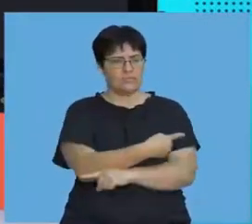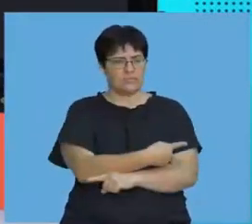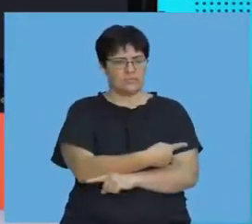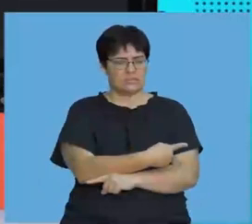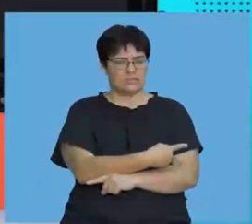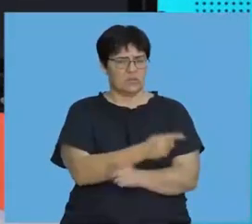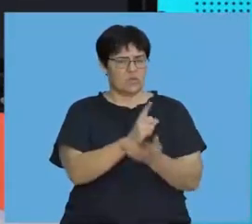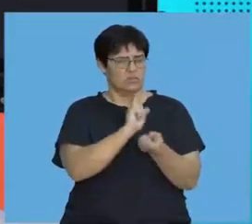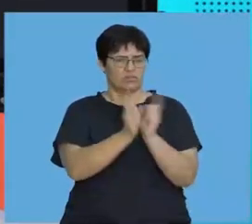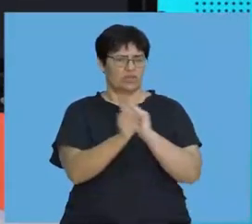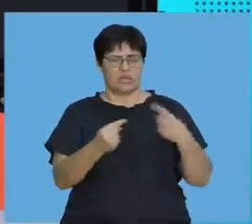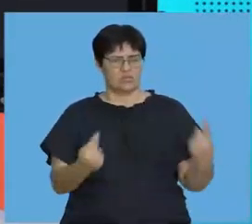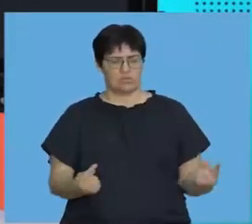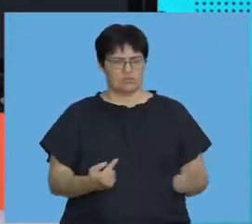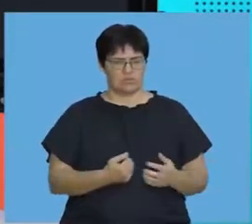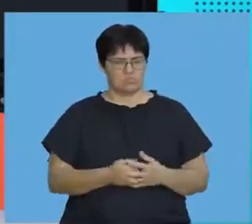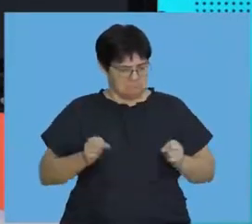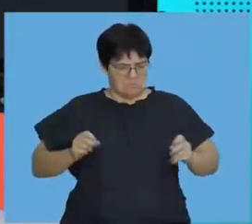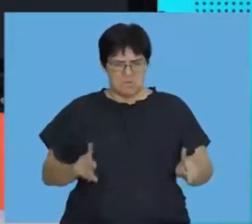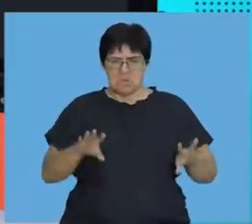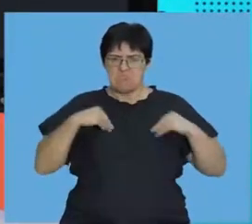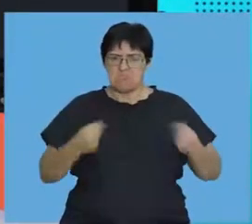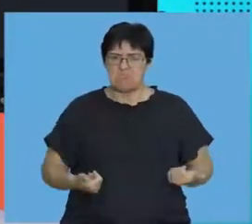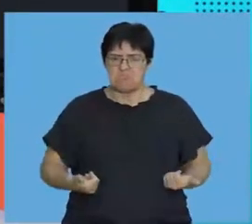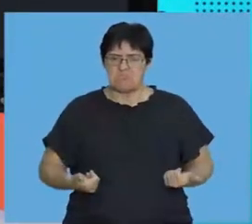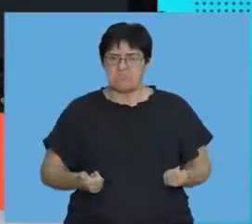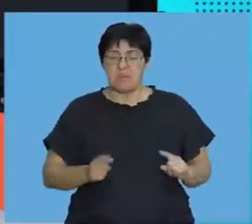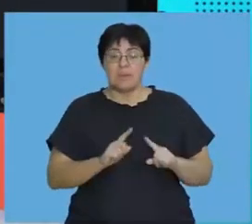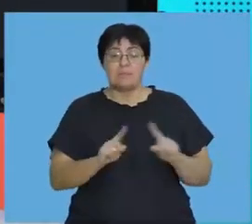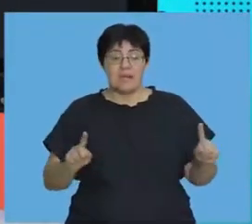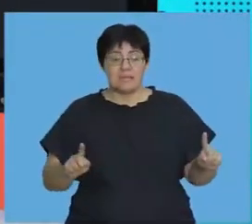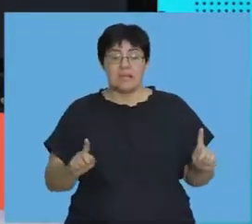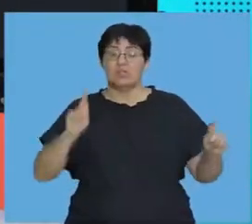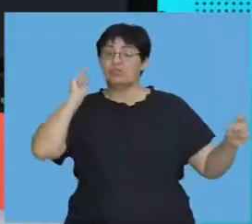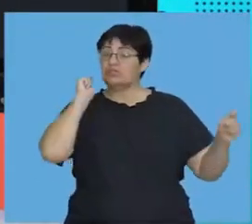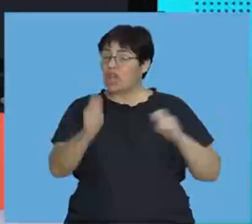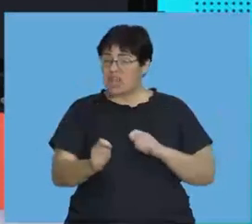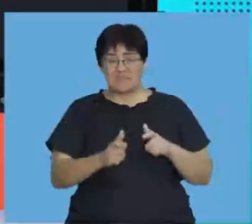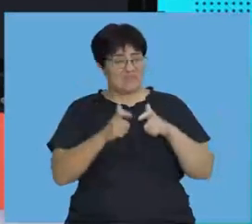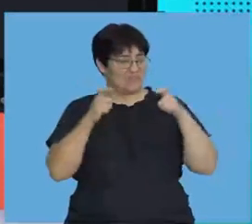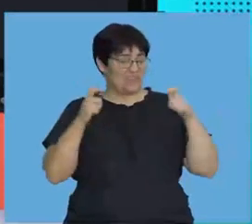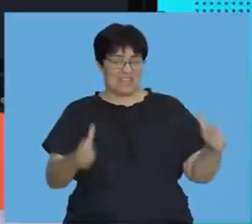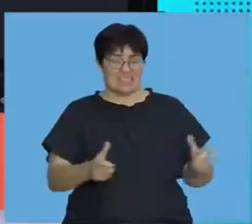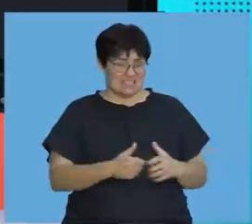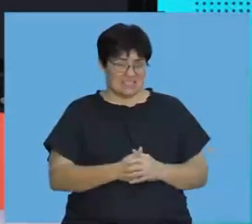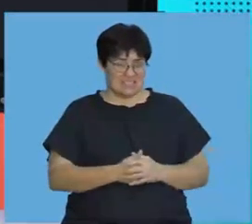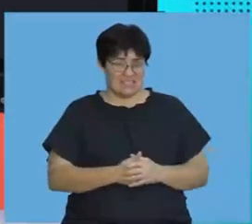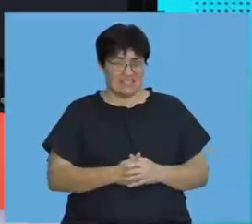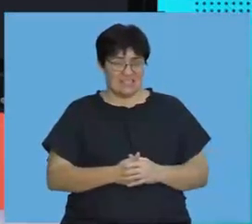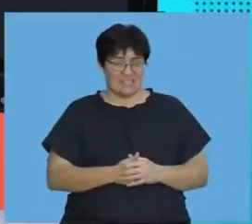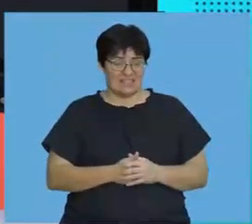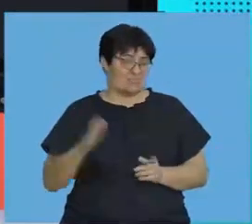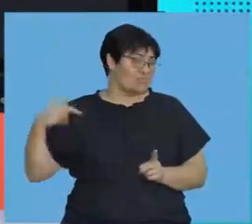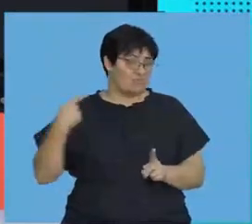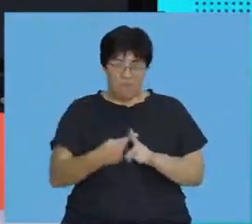or the ball's not going to change direction. So I'm okay with that. But it's a big change in momentum.